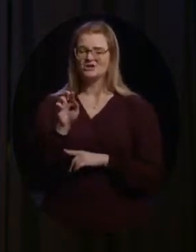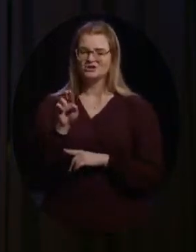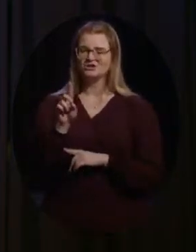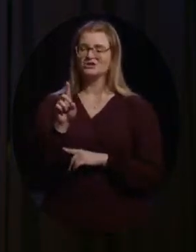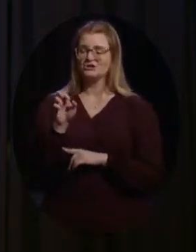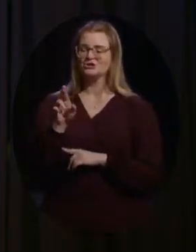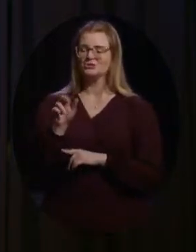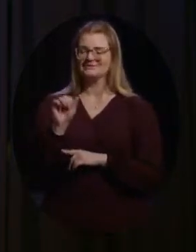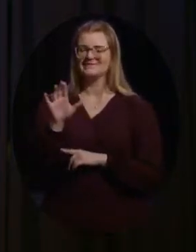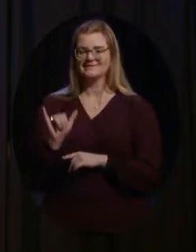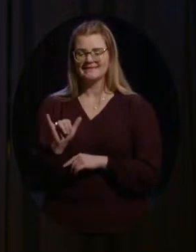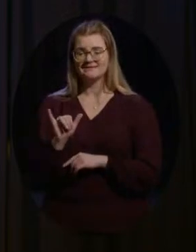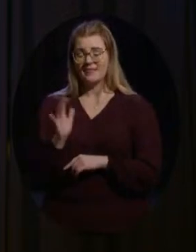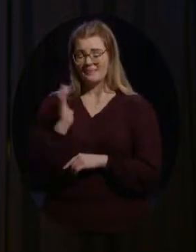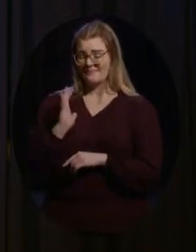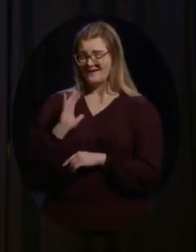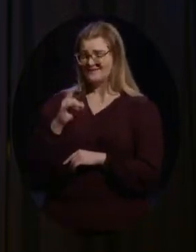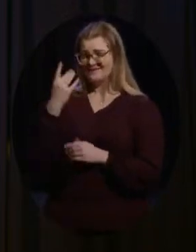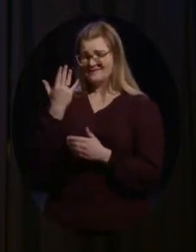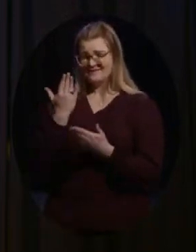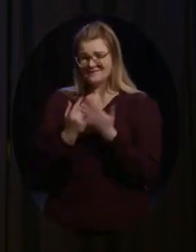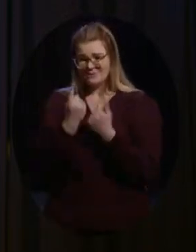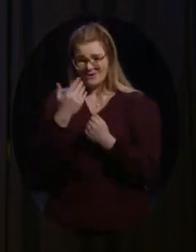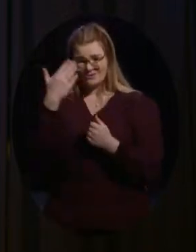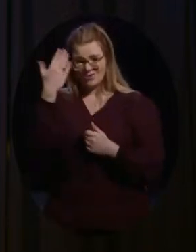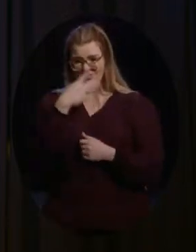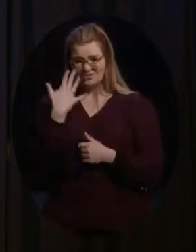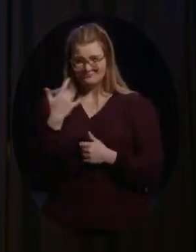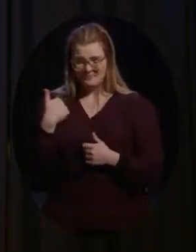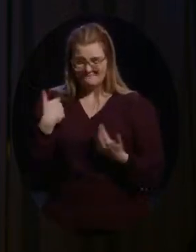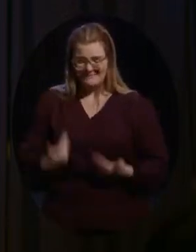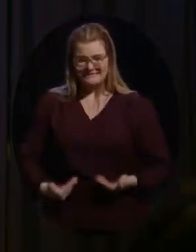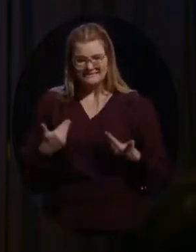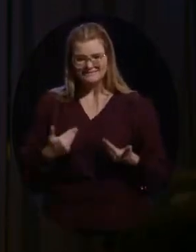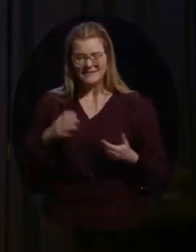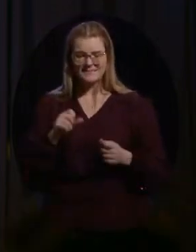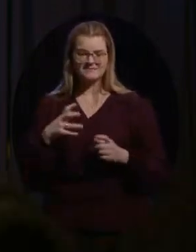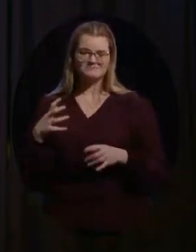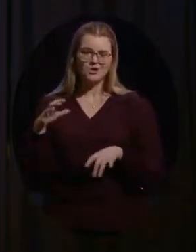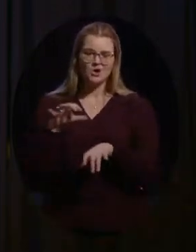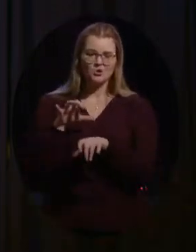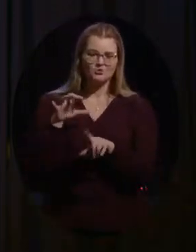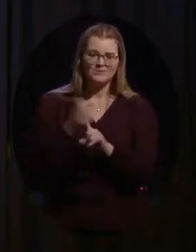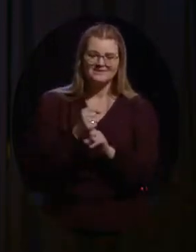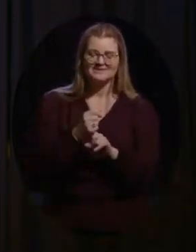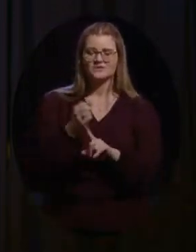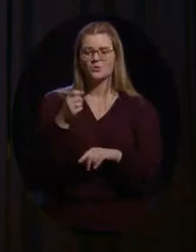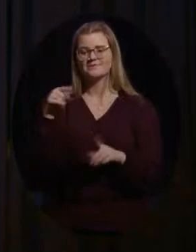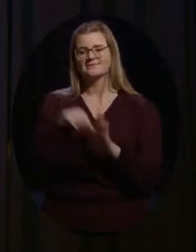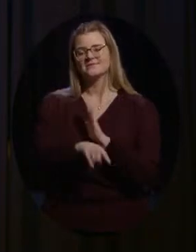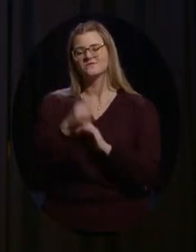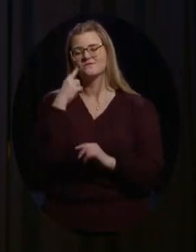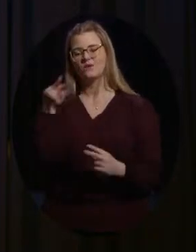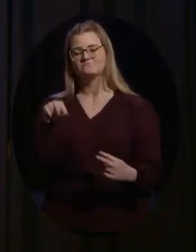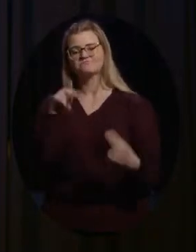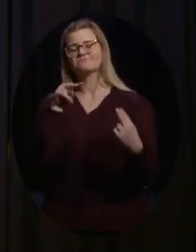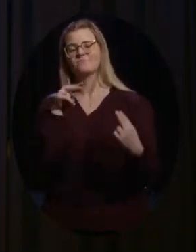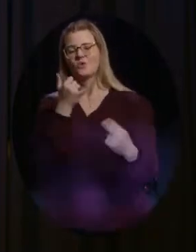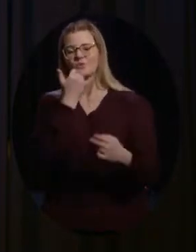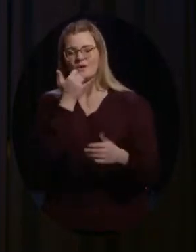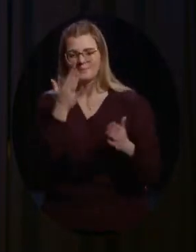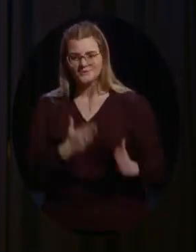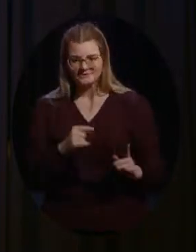meant someone who looked like me could have been arrested or even killed for making eye contact with the wrong